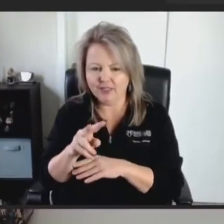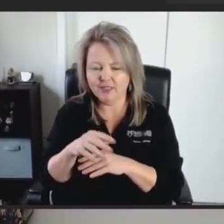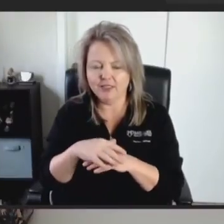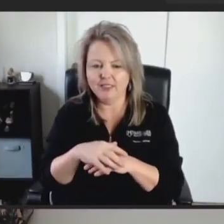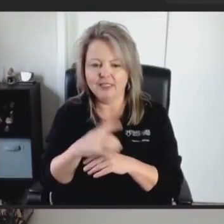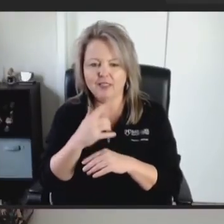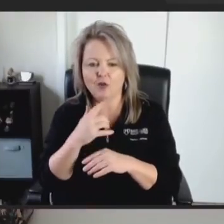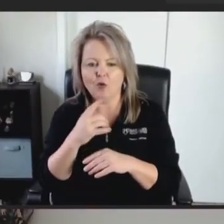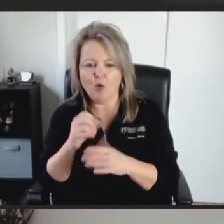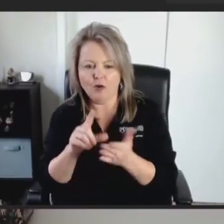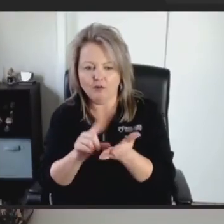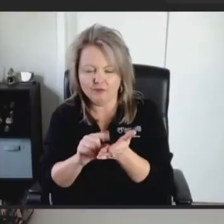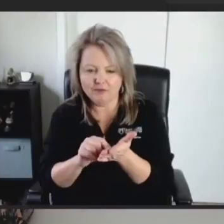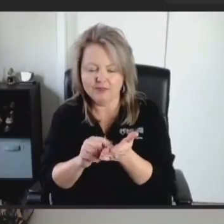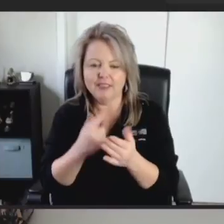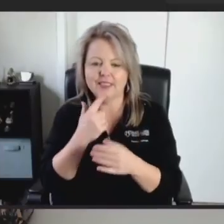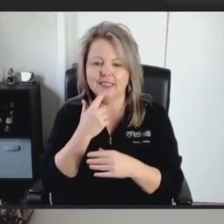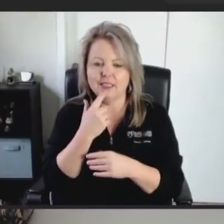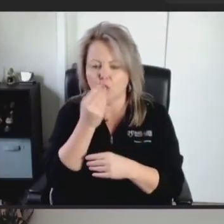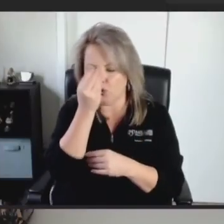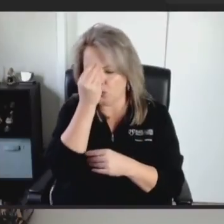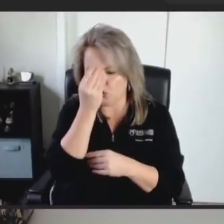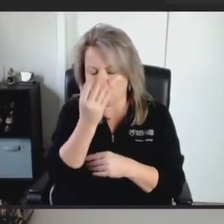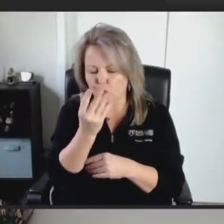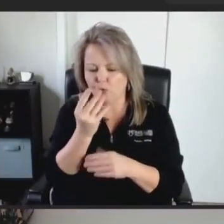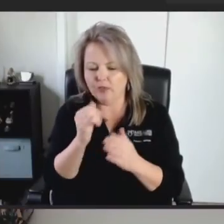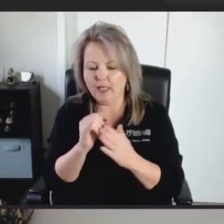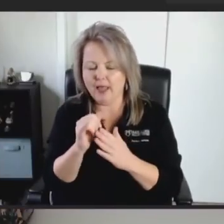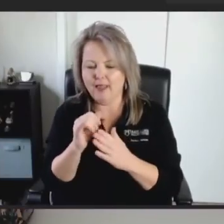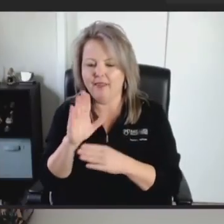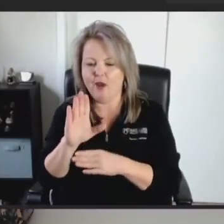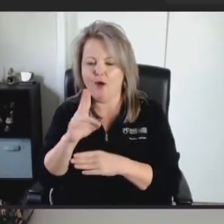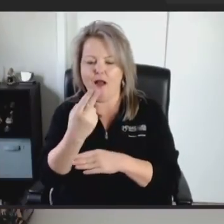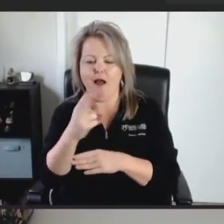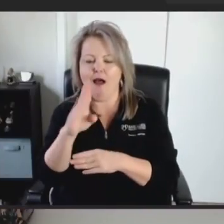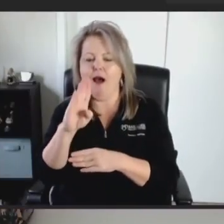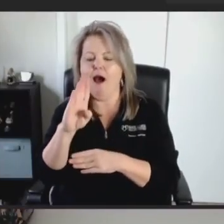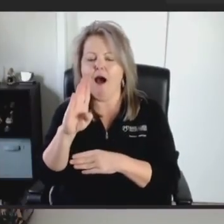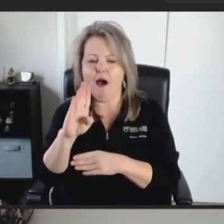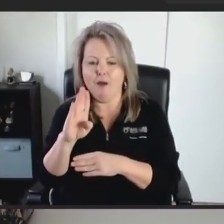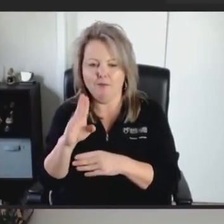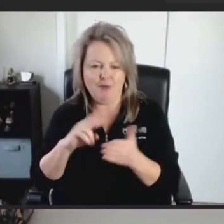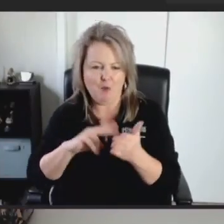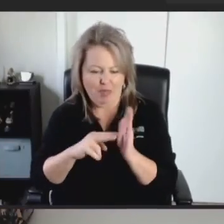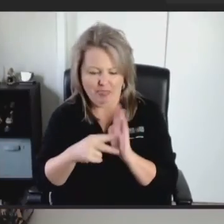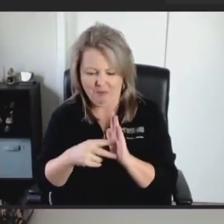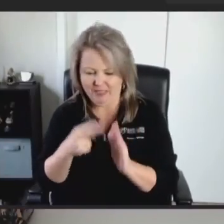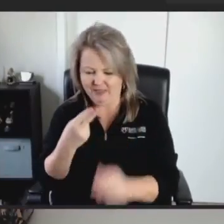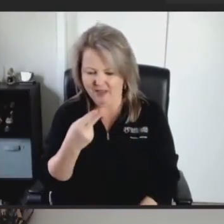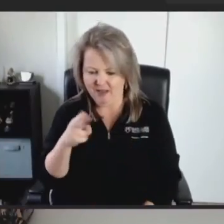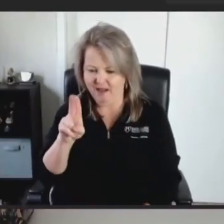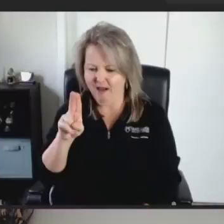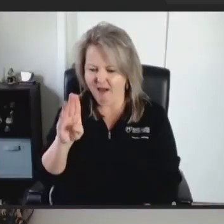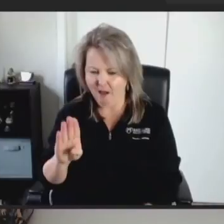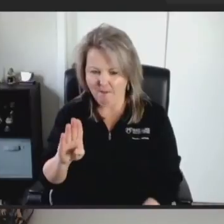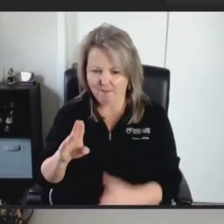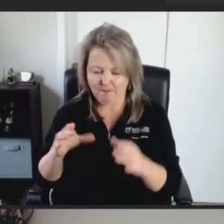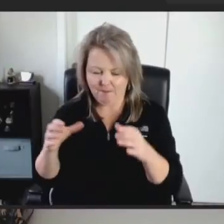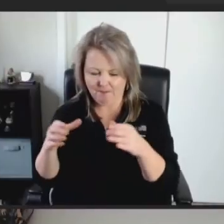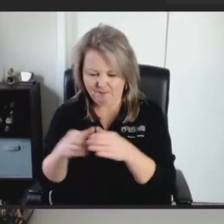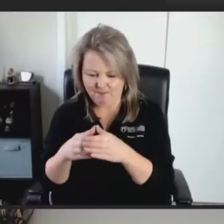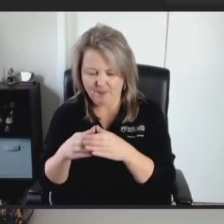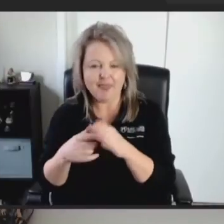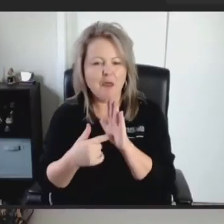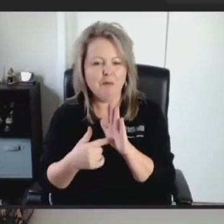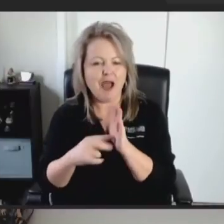having news that they're a hub. Let me tell you a little bit about the hub and spoke model and what it means. And the hub and spoke model just